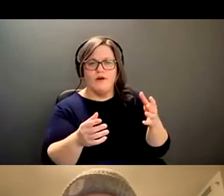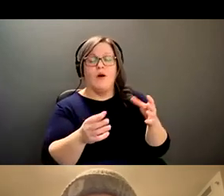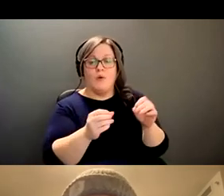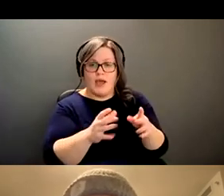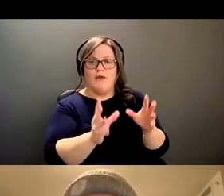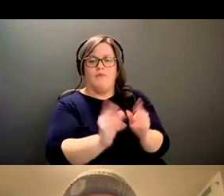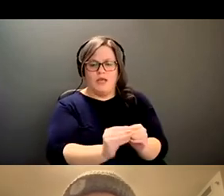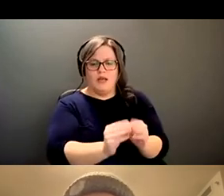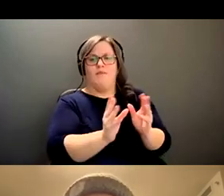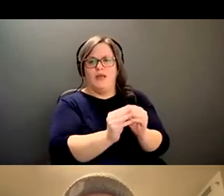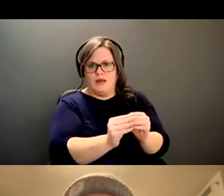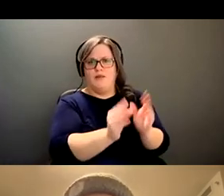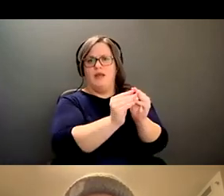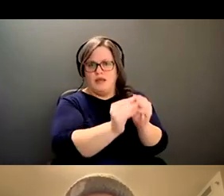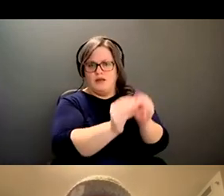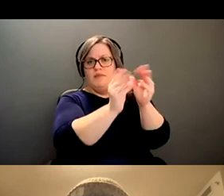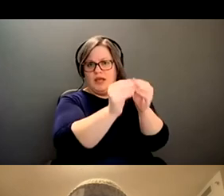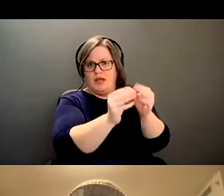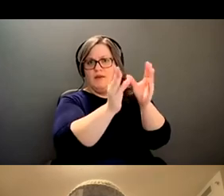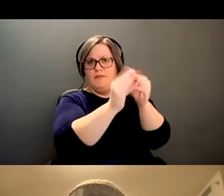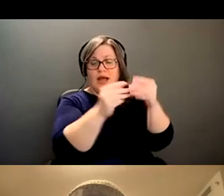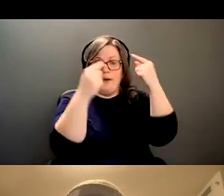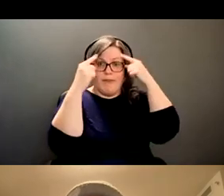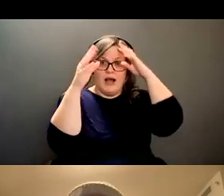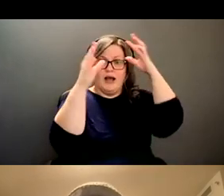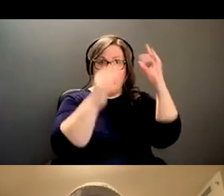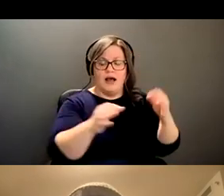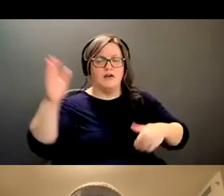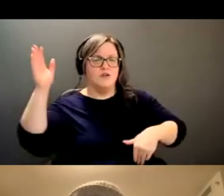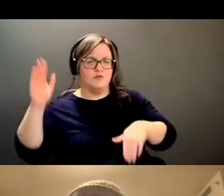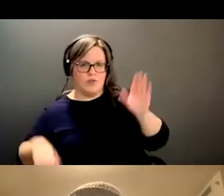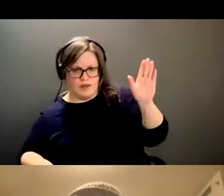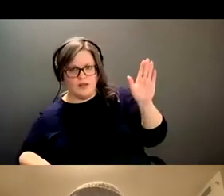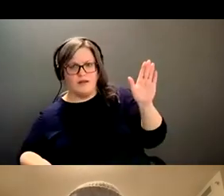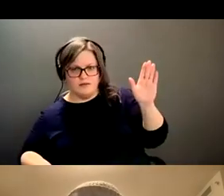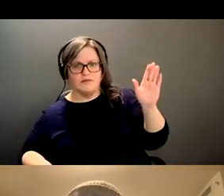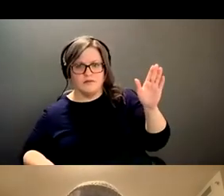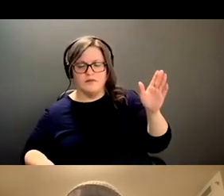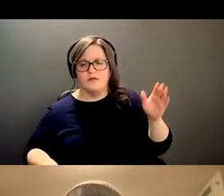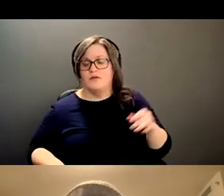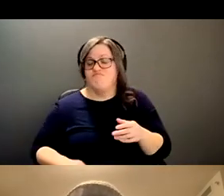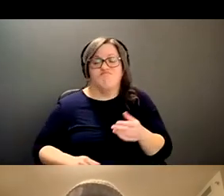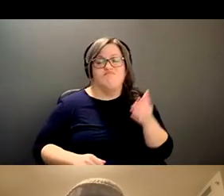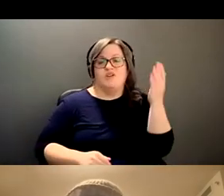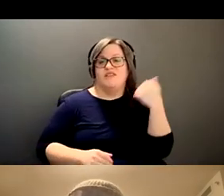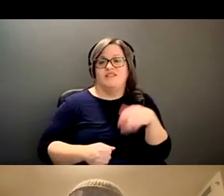has a response, it's too late. And I think a lot of these like I see like previous grassroots spaces that are now